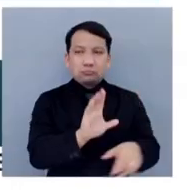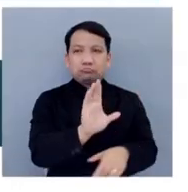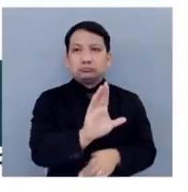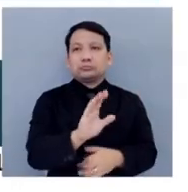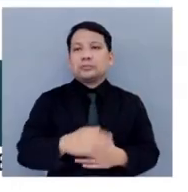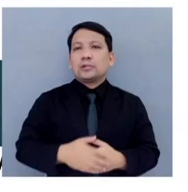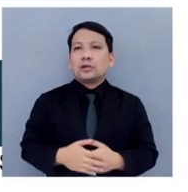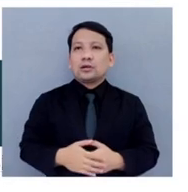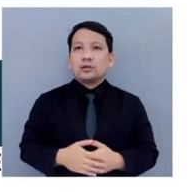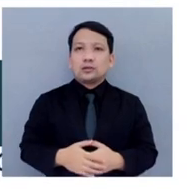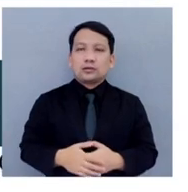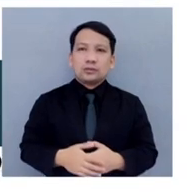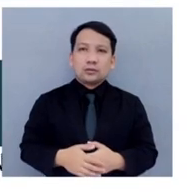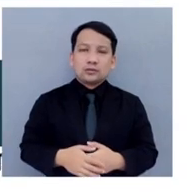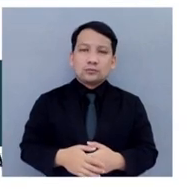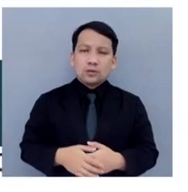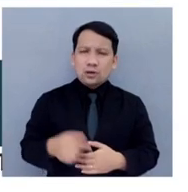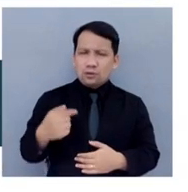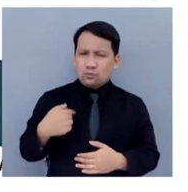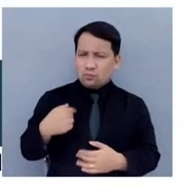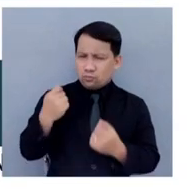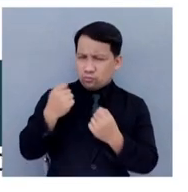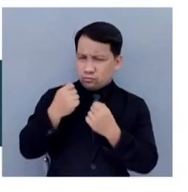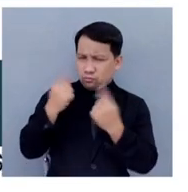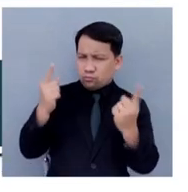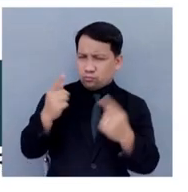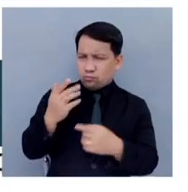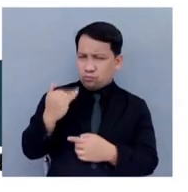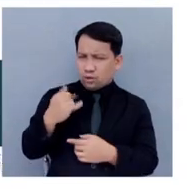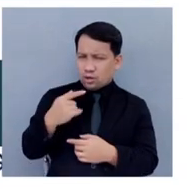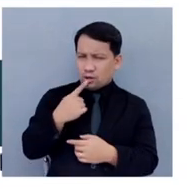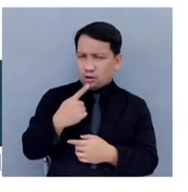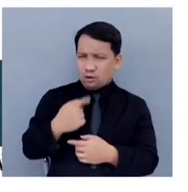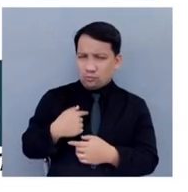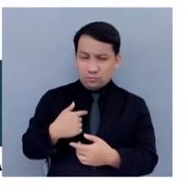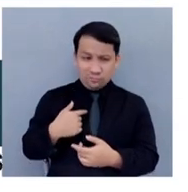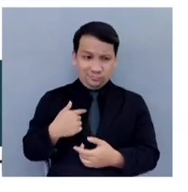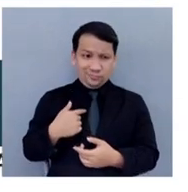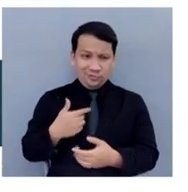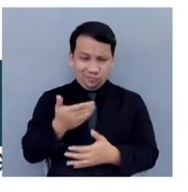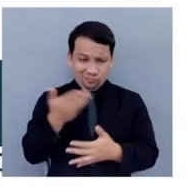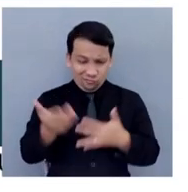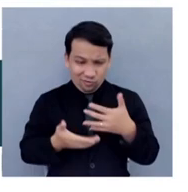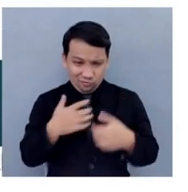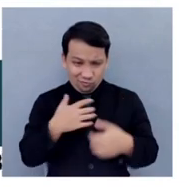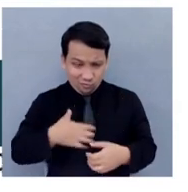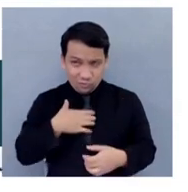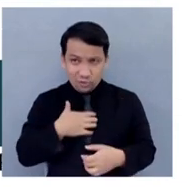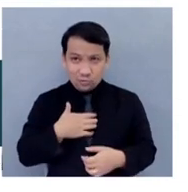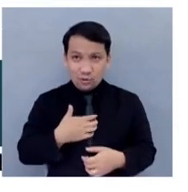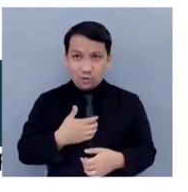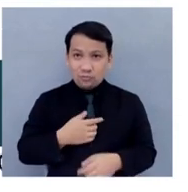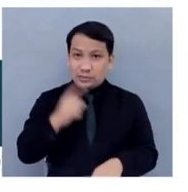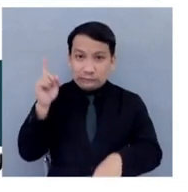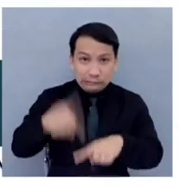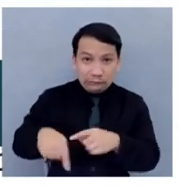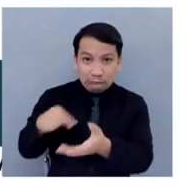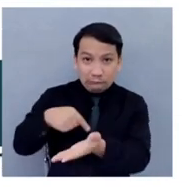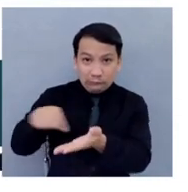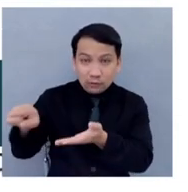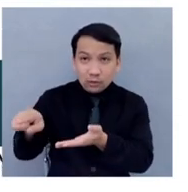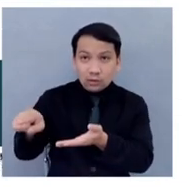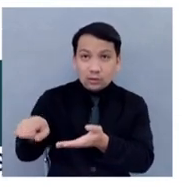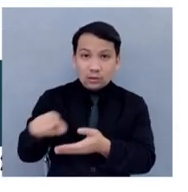I'm really quite surprised why they're saying that, oh, the reason we filed these cases is because we can't pay them these